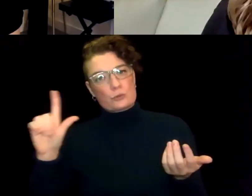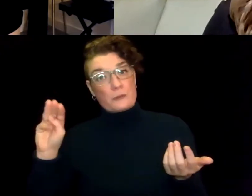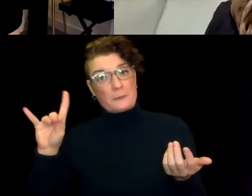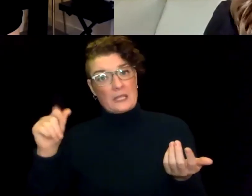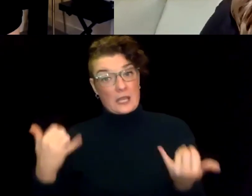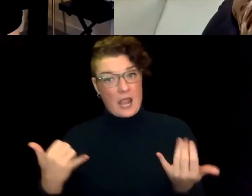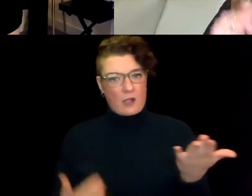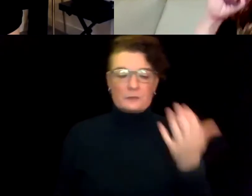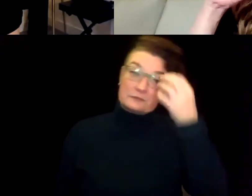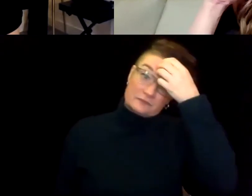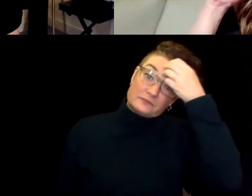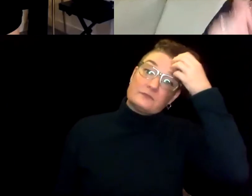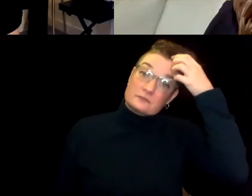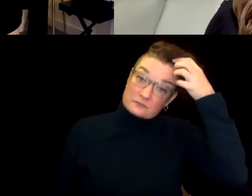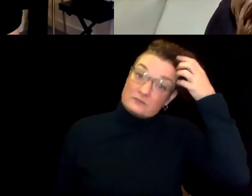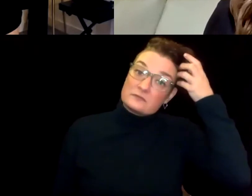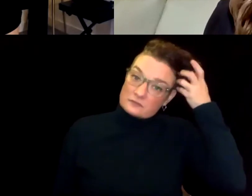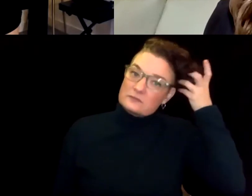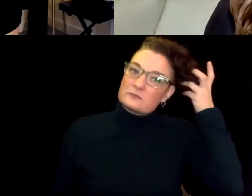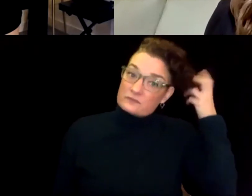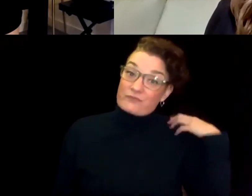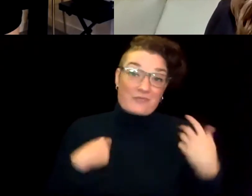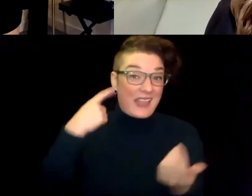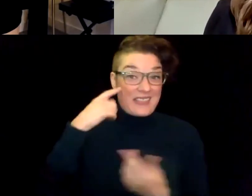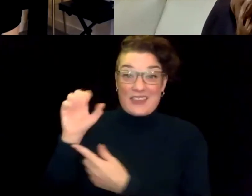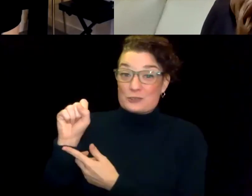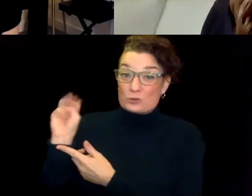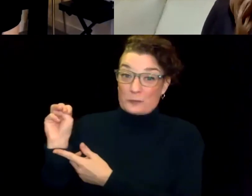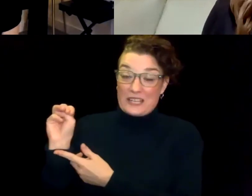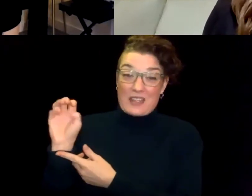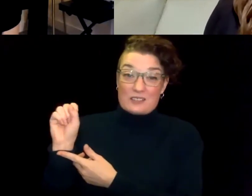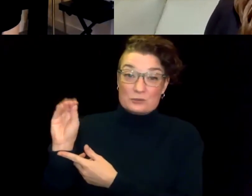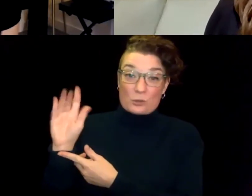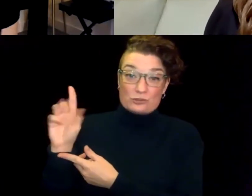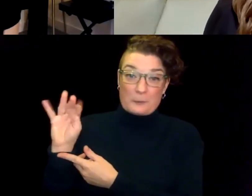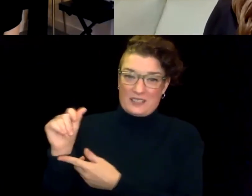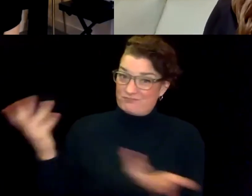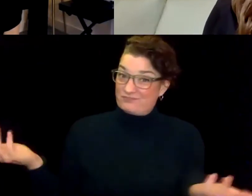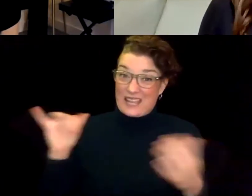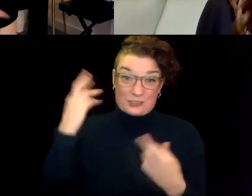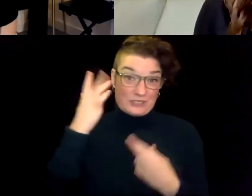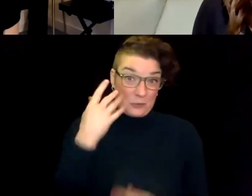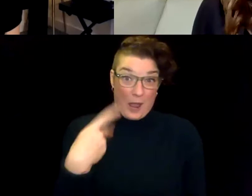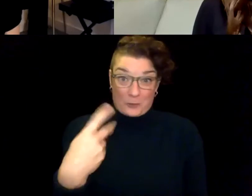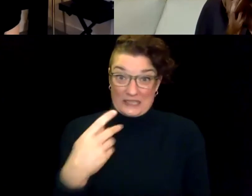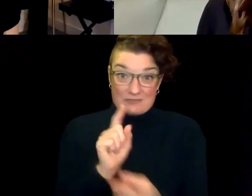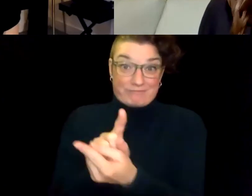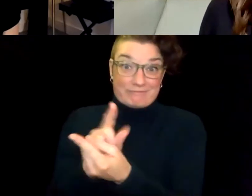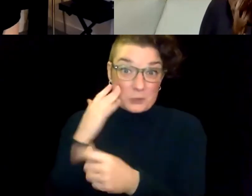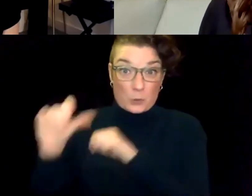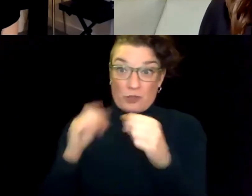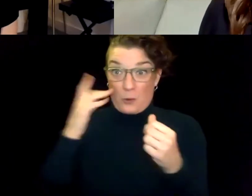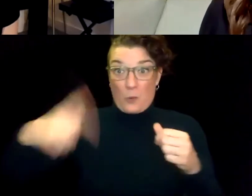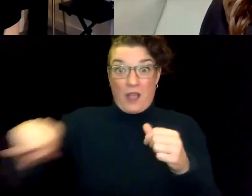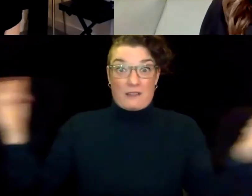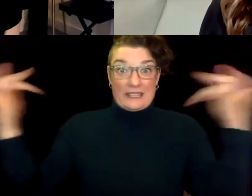I mean, I think that social media is absolutely the reason why you and I know each other, why we're all here right now,